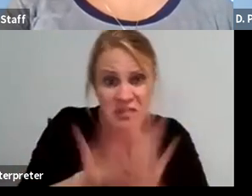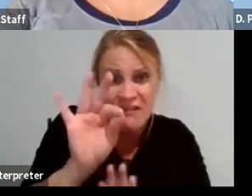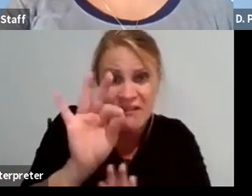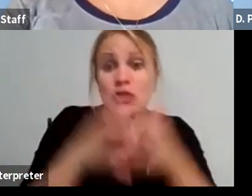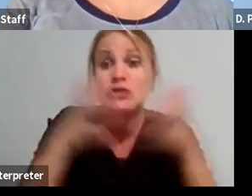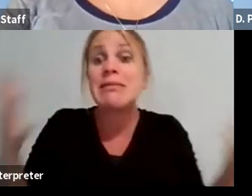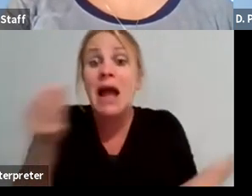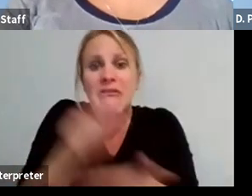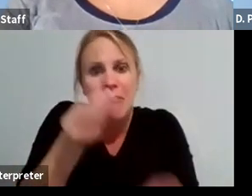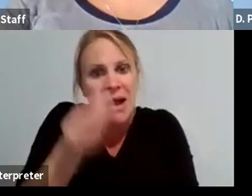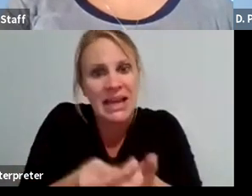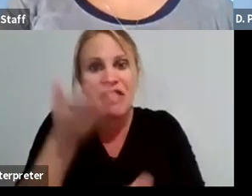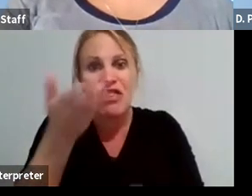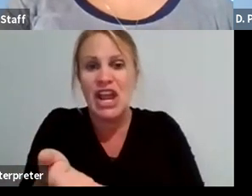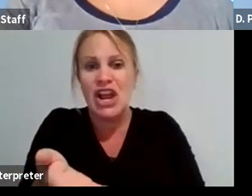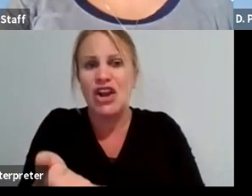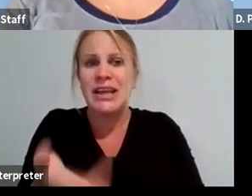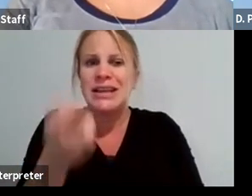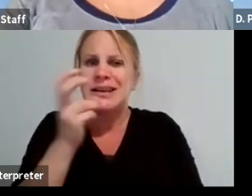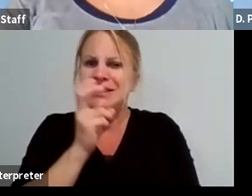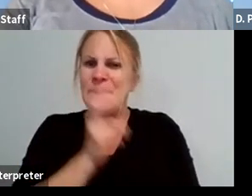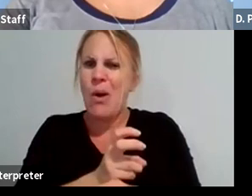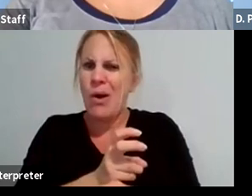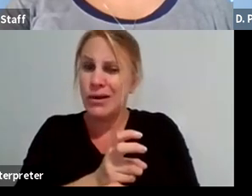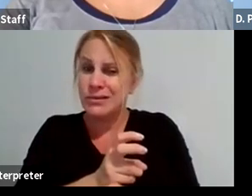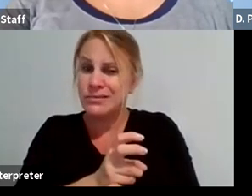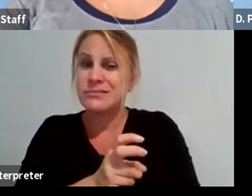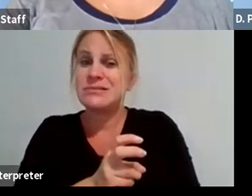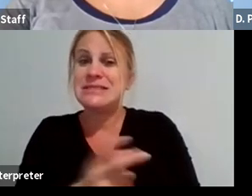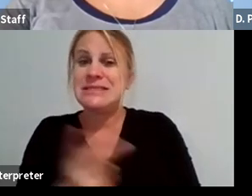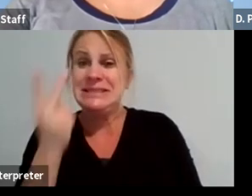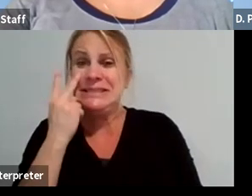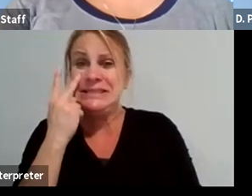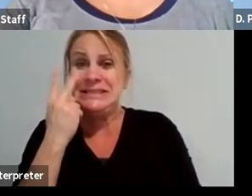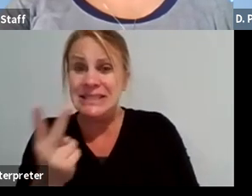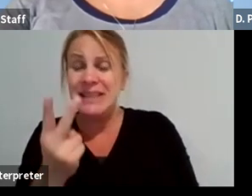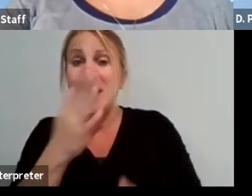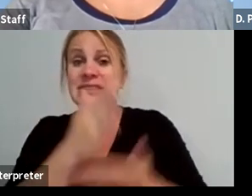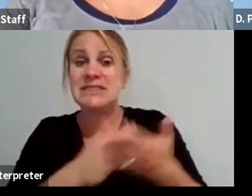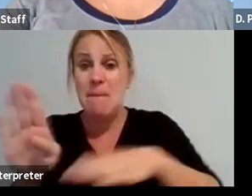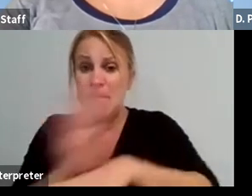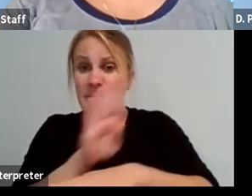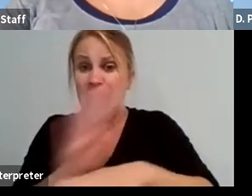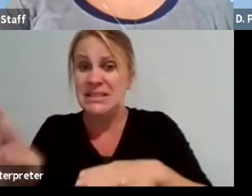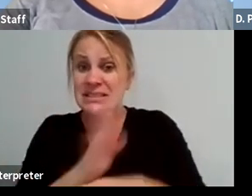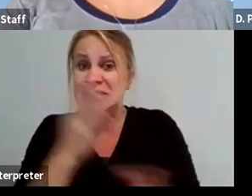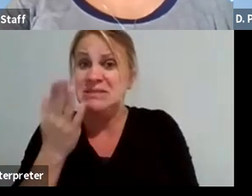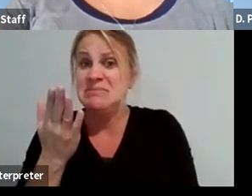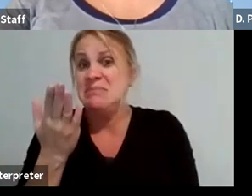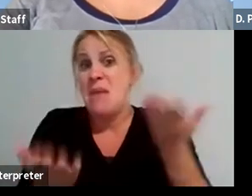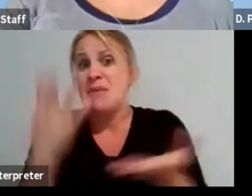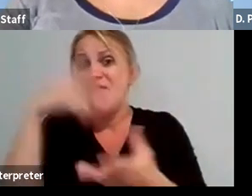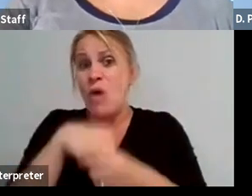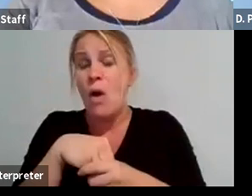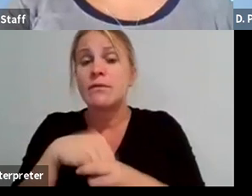too far-fetched to imagine vested business interests that stand to lose from these proposed transparency measures might be involved? Board